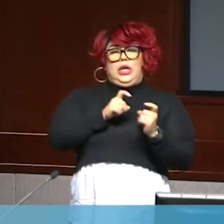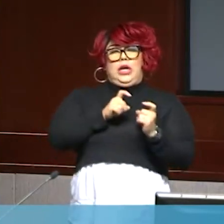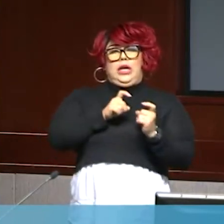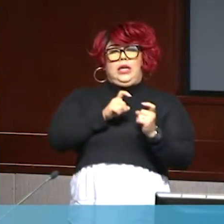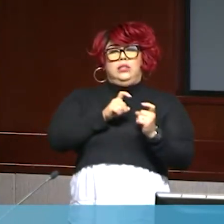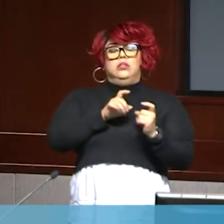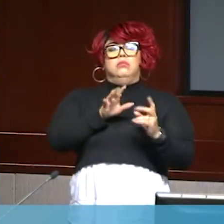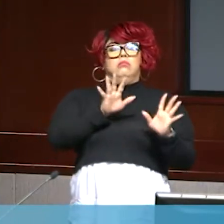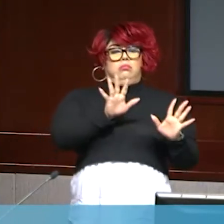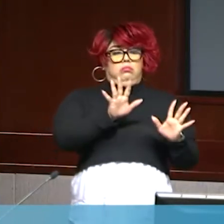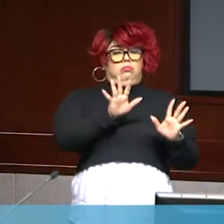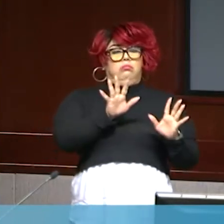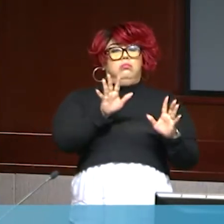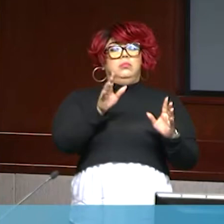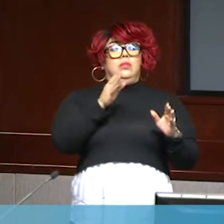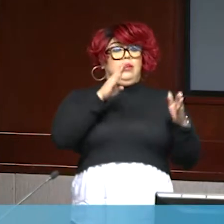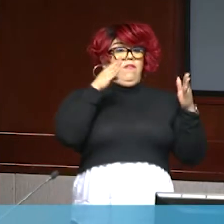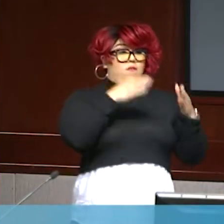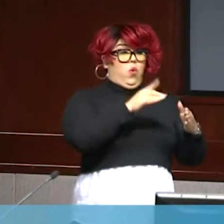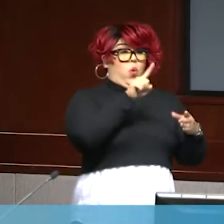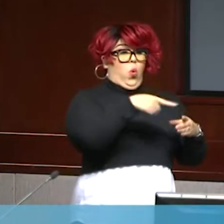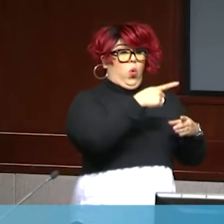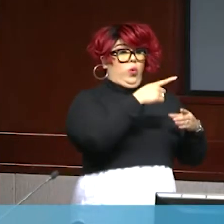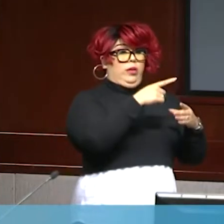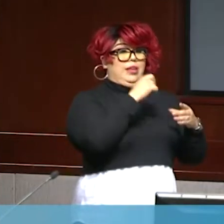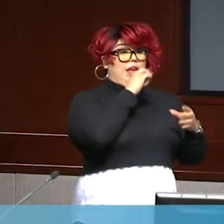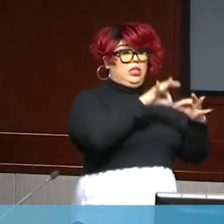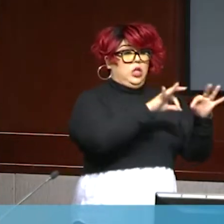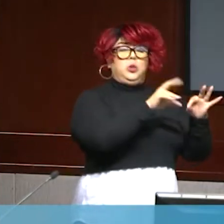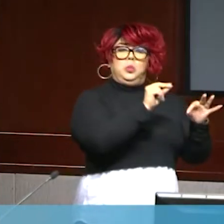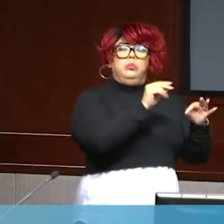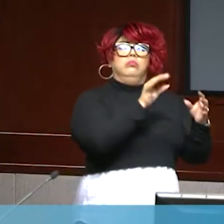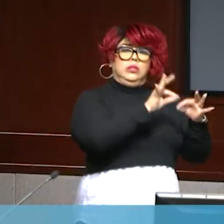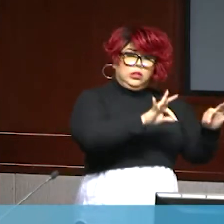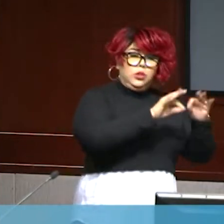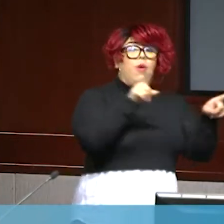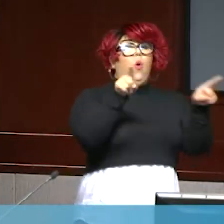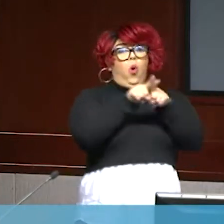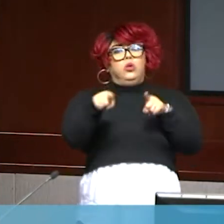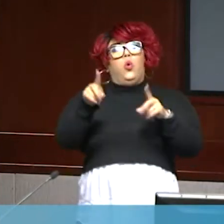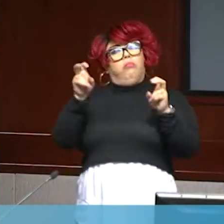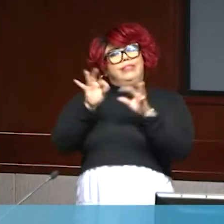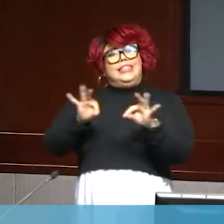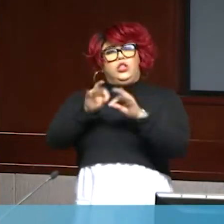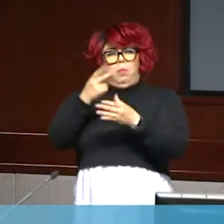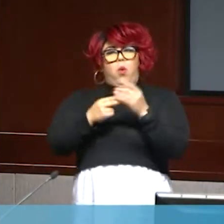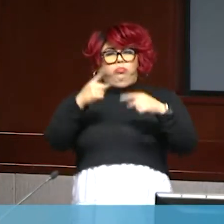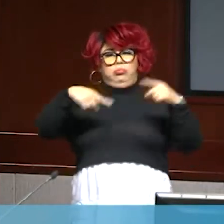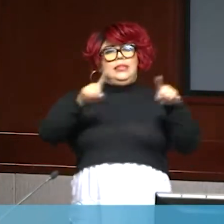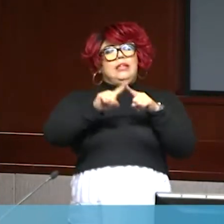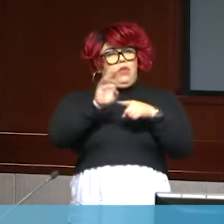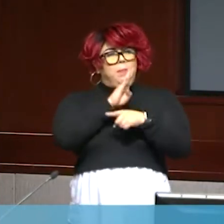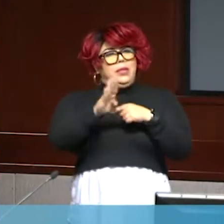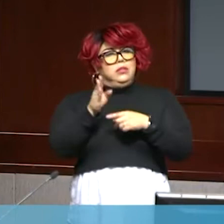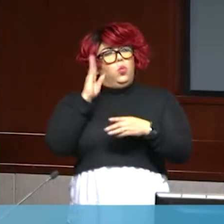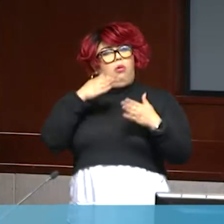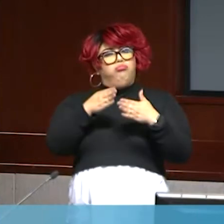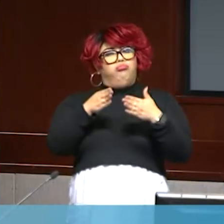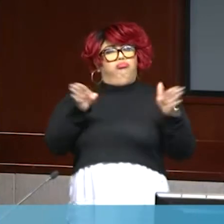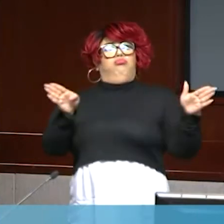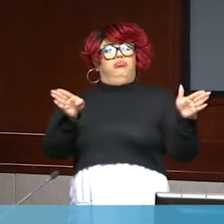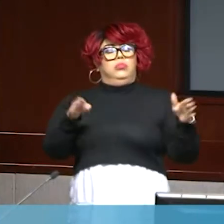the non-essential and essential businesses that have been impacted by COVID-19 in this community. We are